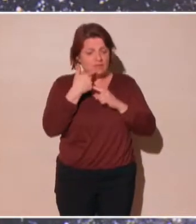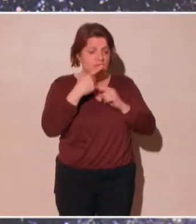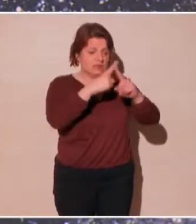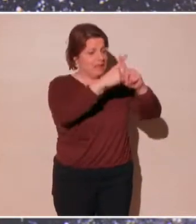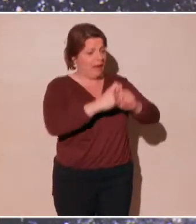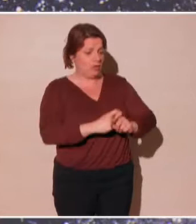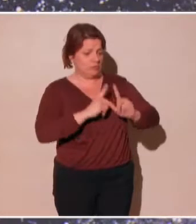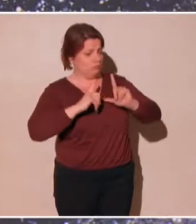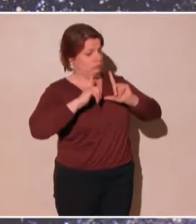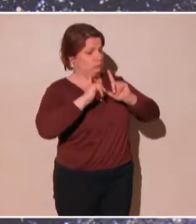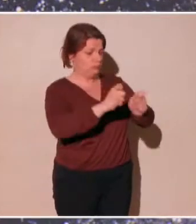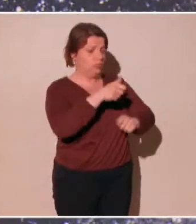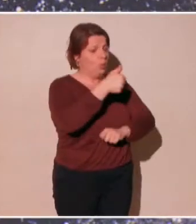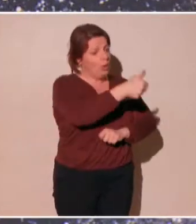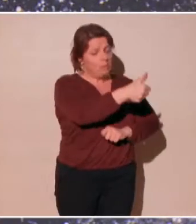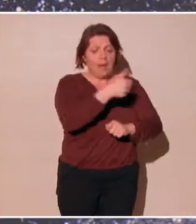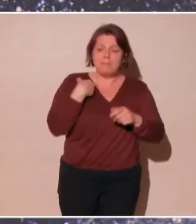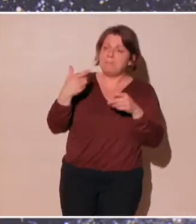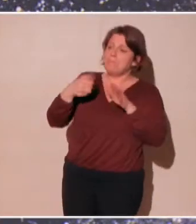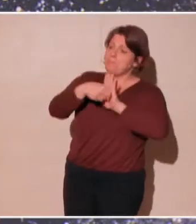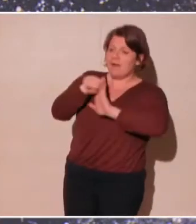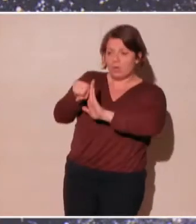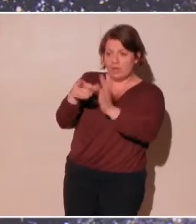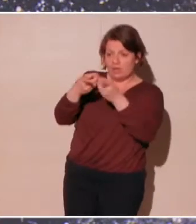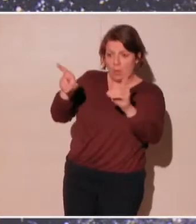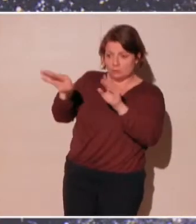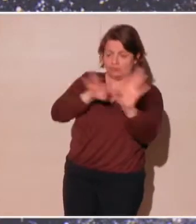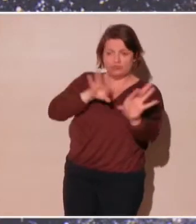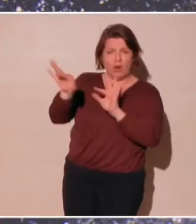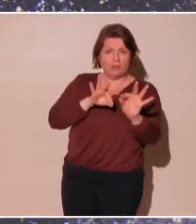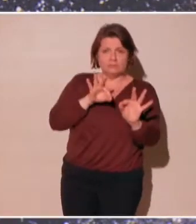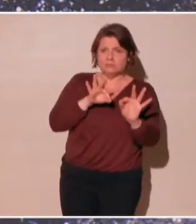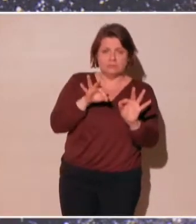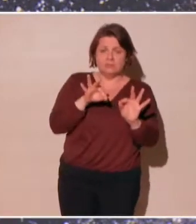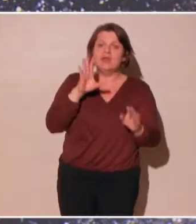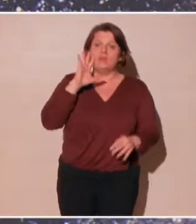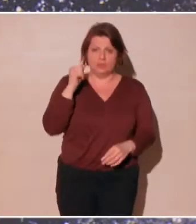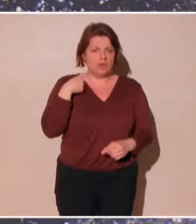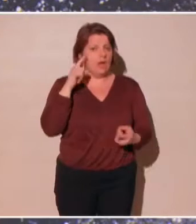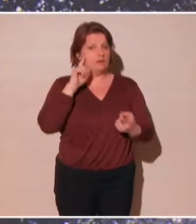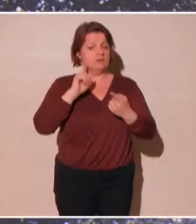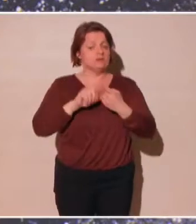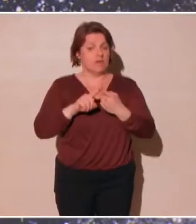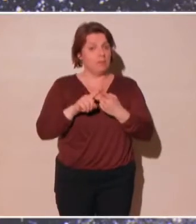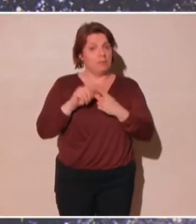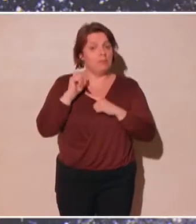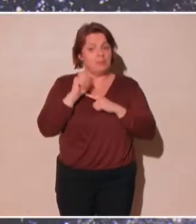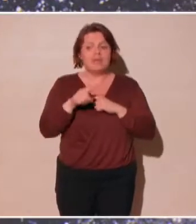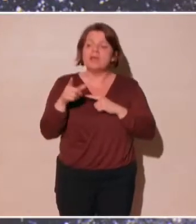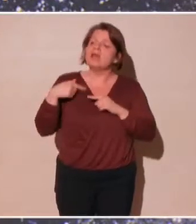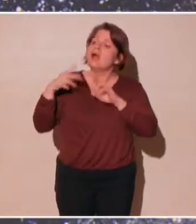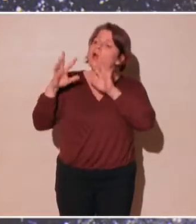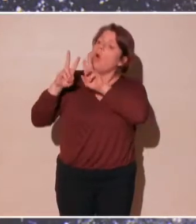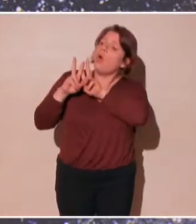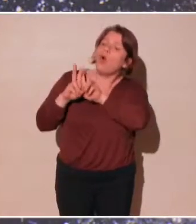Otherwise, we put the algorithm in charge of deciding what the democratic priorities are for our society. So this topic needs to be